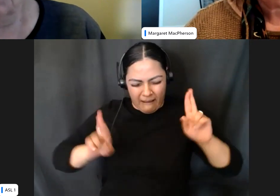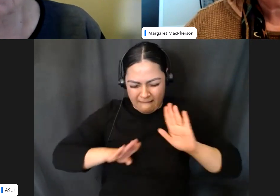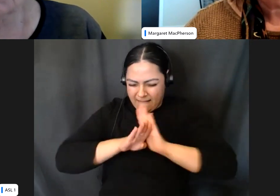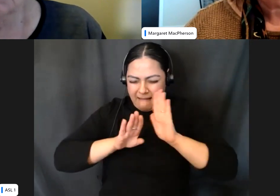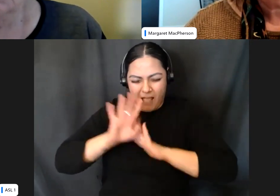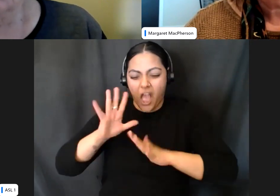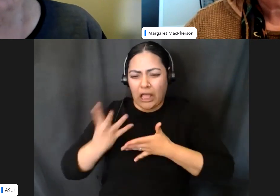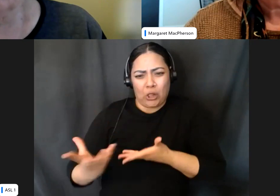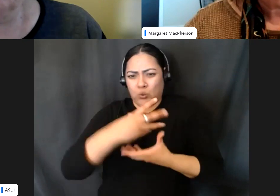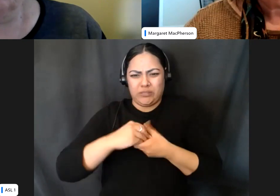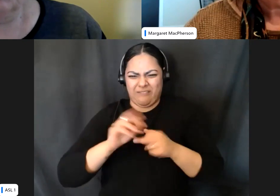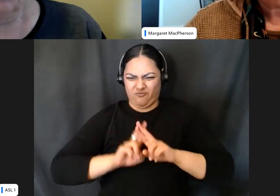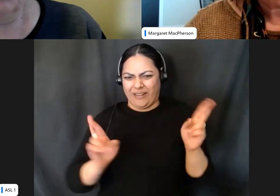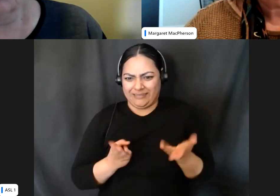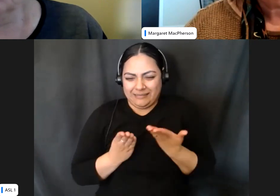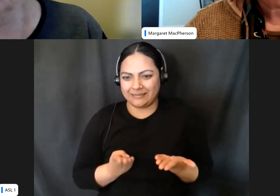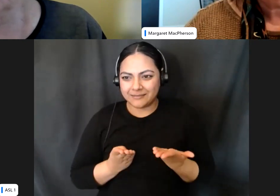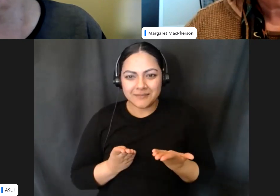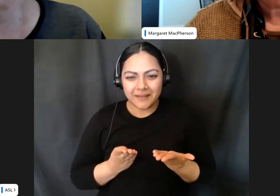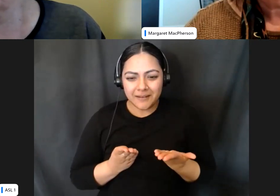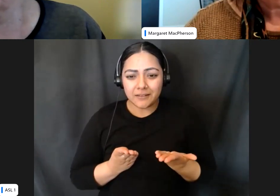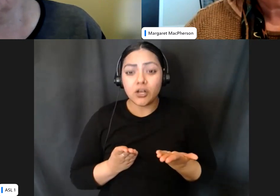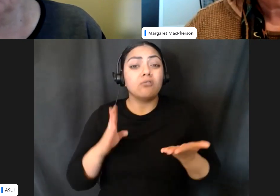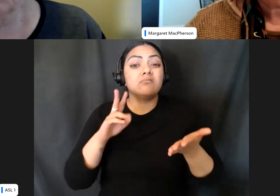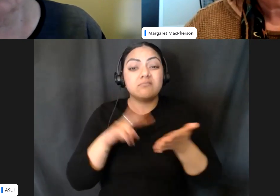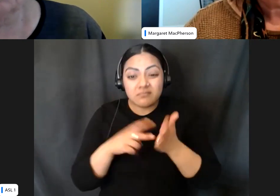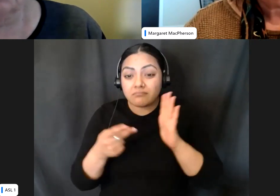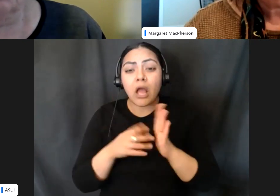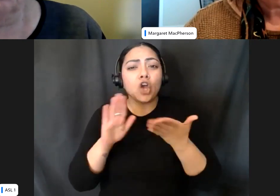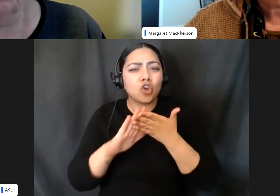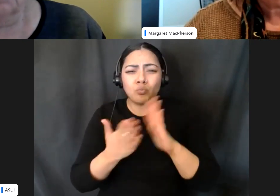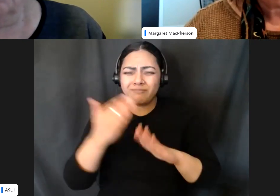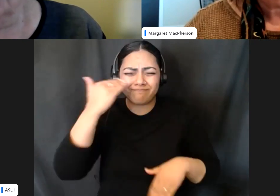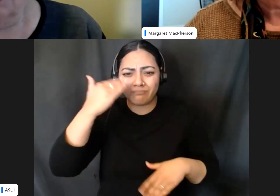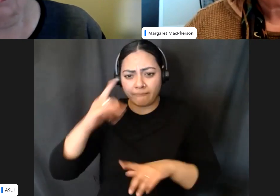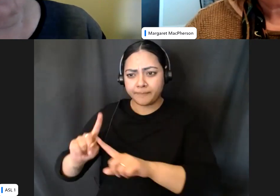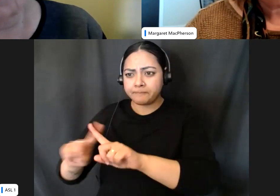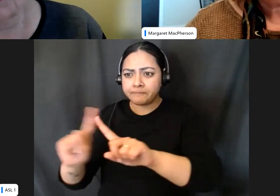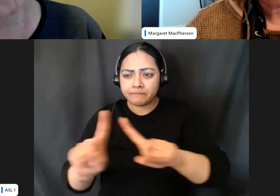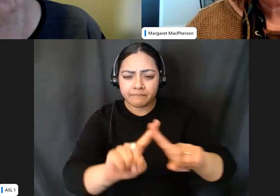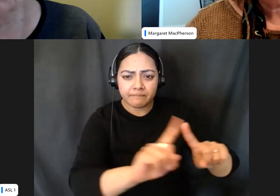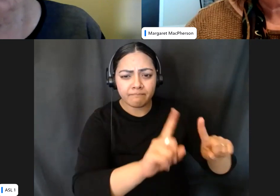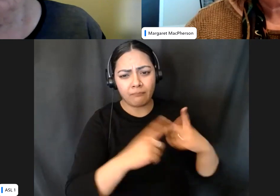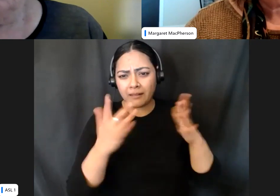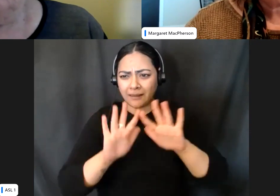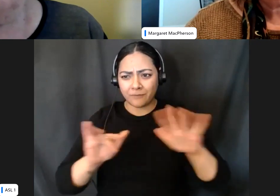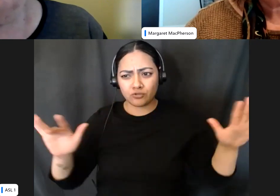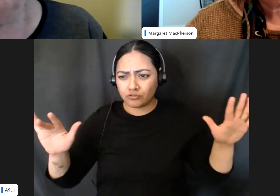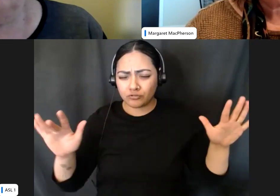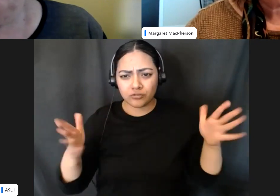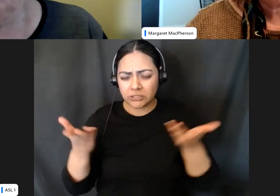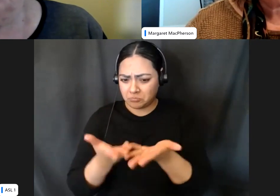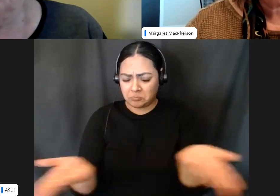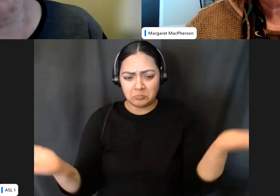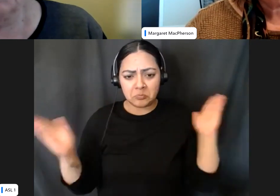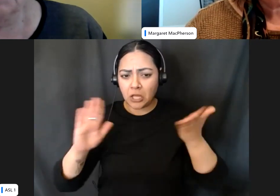that place. So we know that the communities are all different and they have lots of diversity.